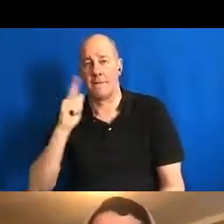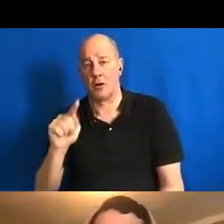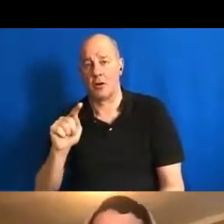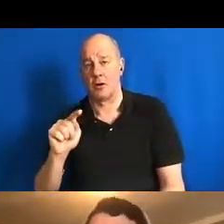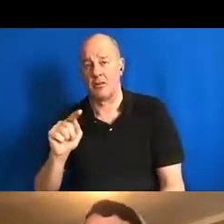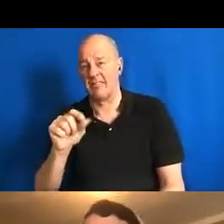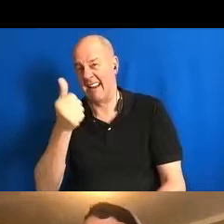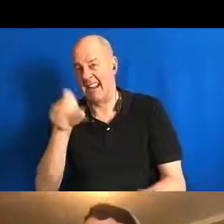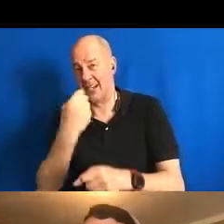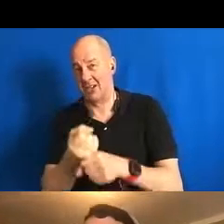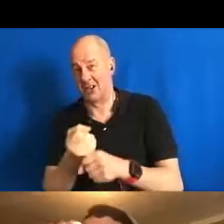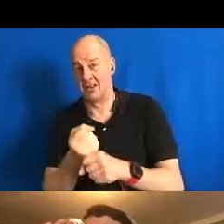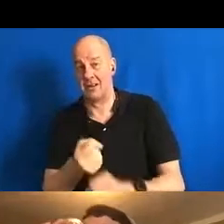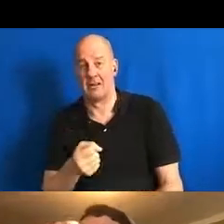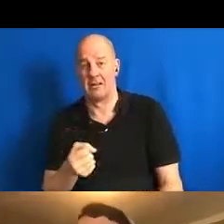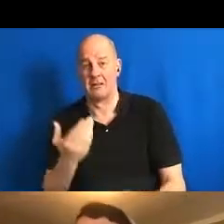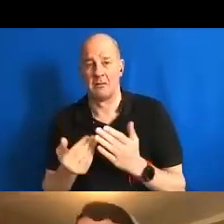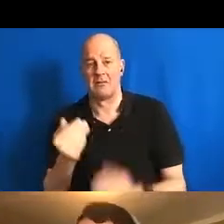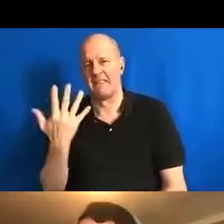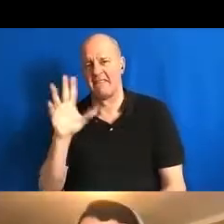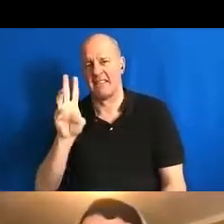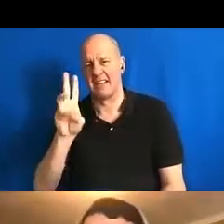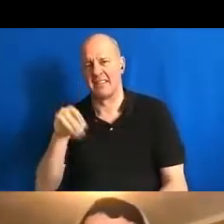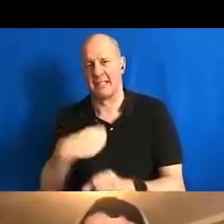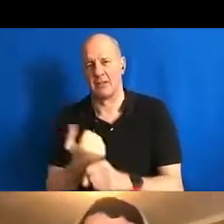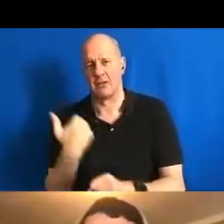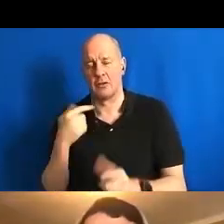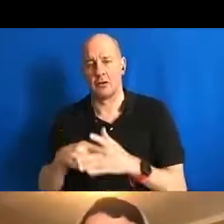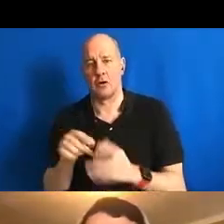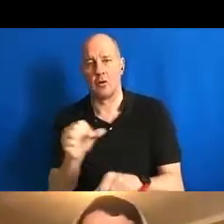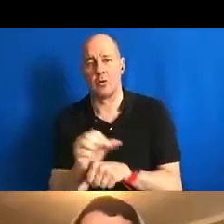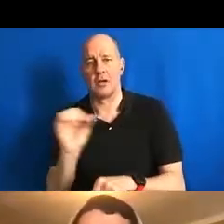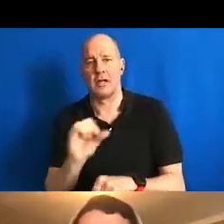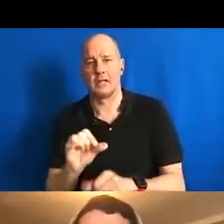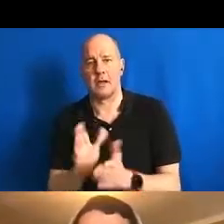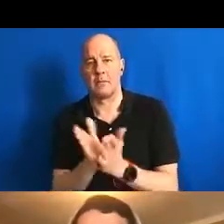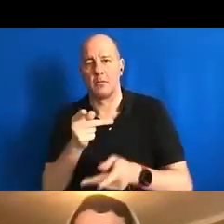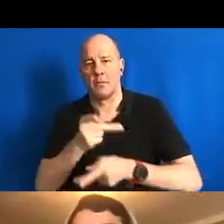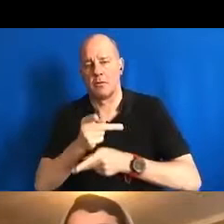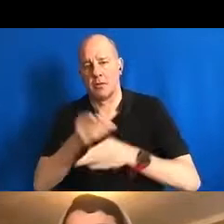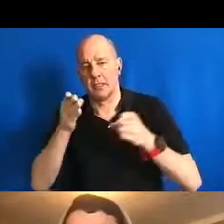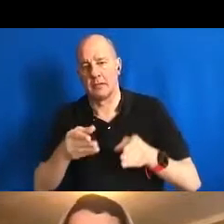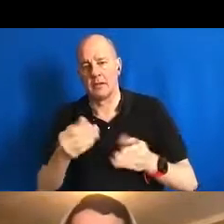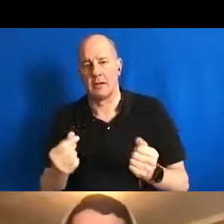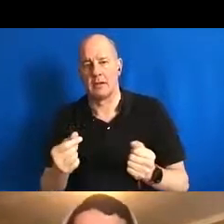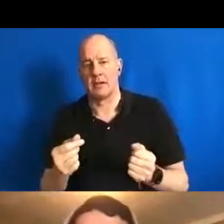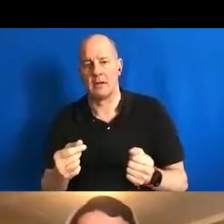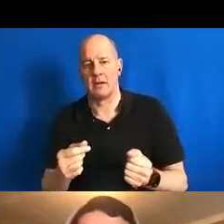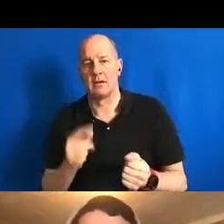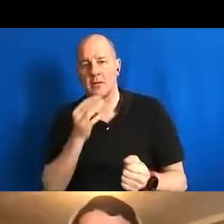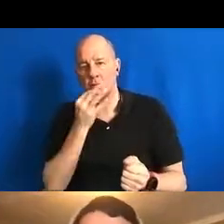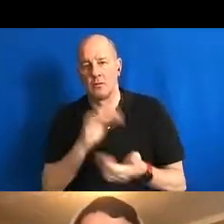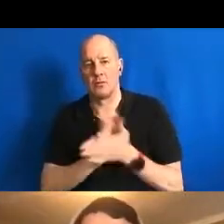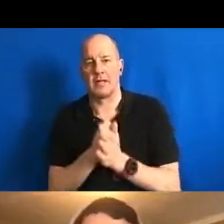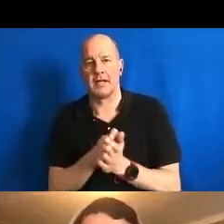decade. And maybe 5 or 6 years ago, I started working as a bookkeeper, and I'm now studying to become an accountant.